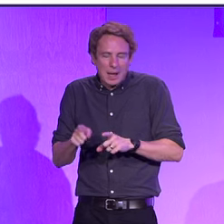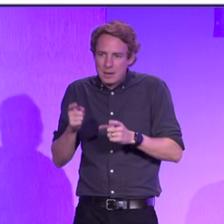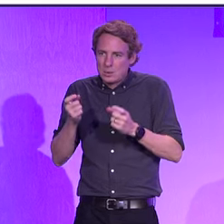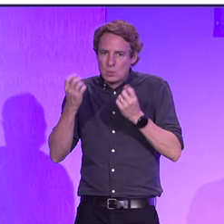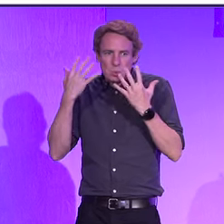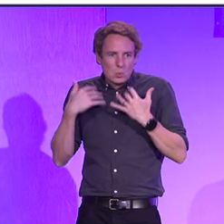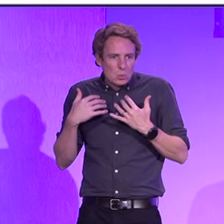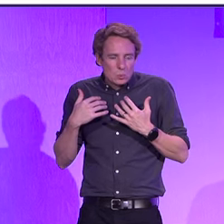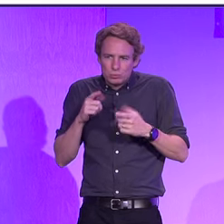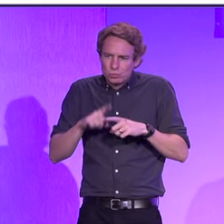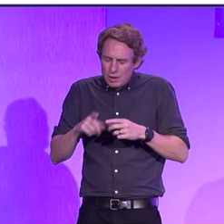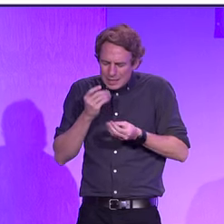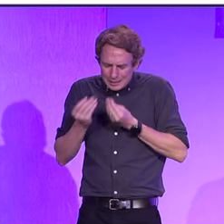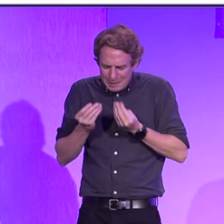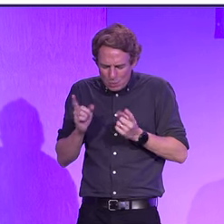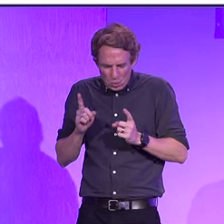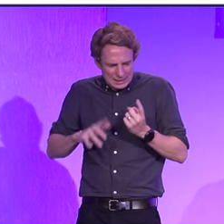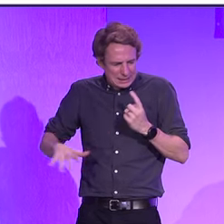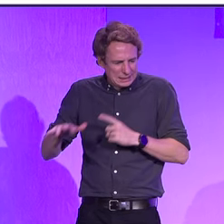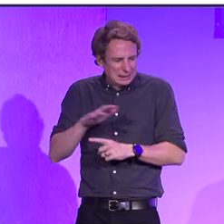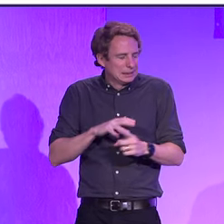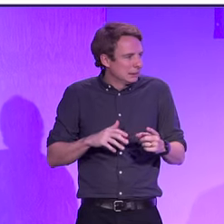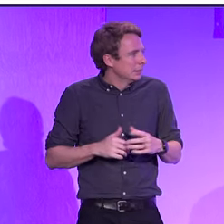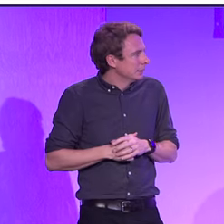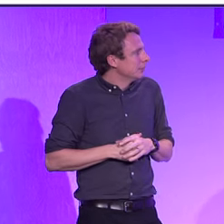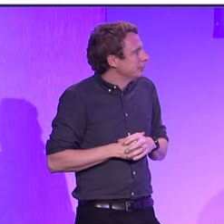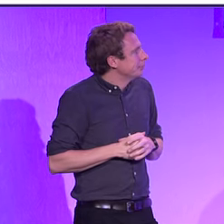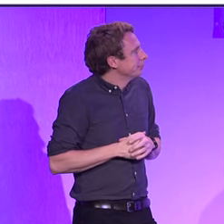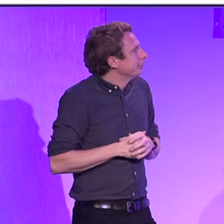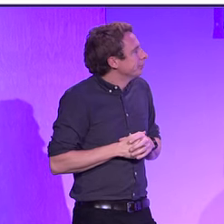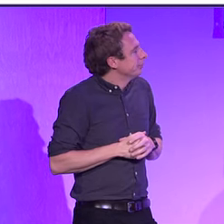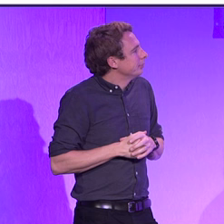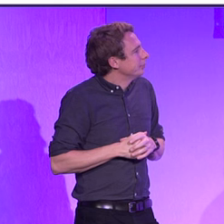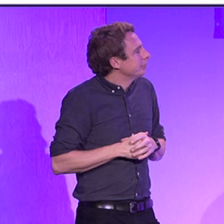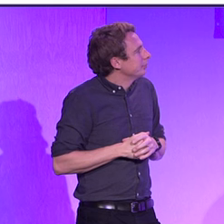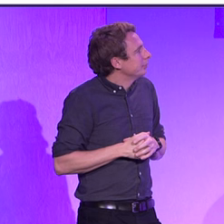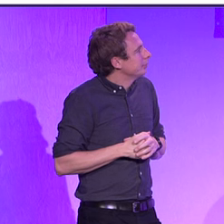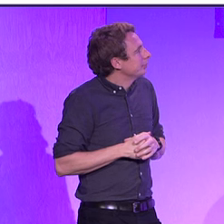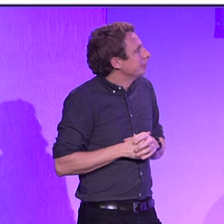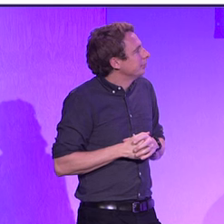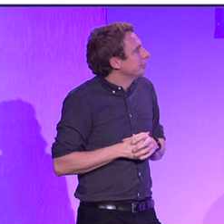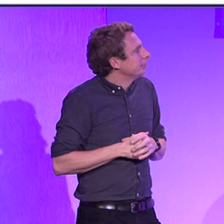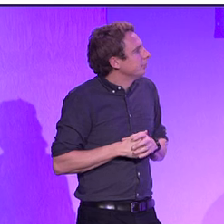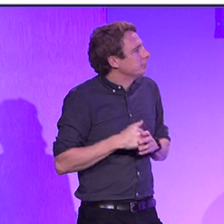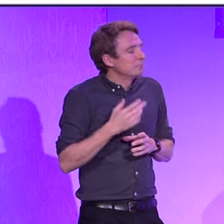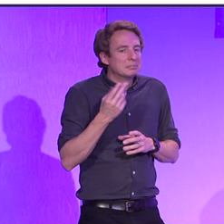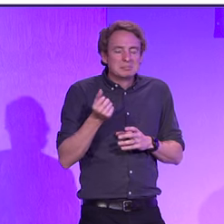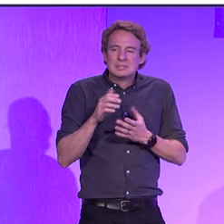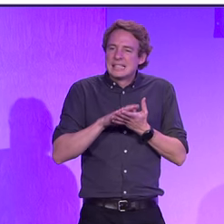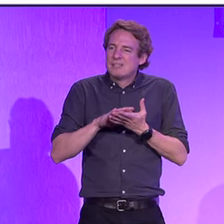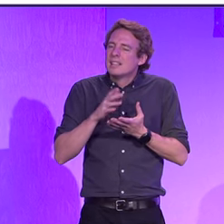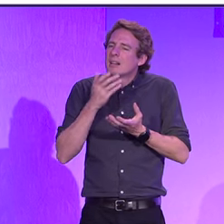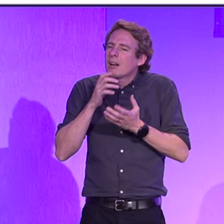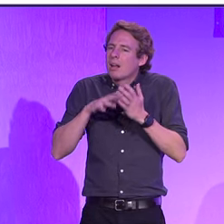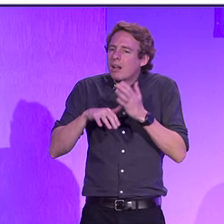it can be a lot to try to define. But here's, you know, some loose definitions.